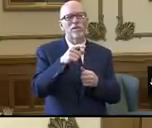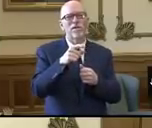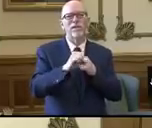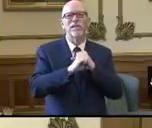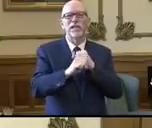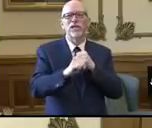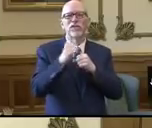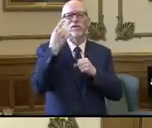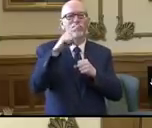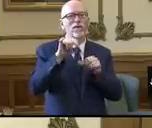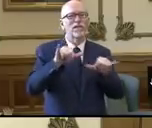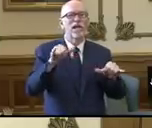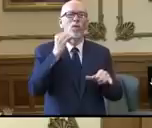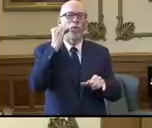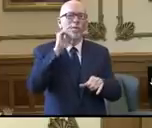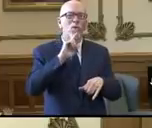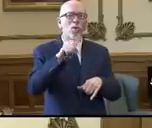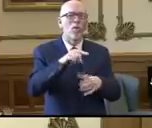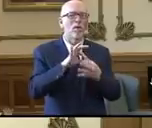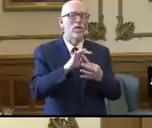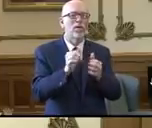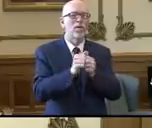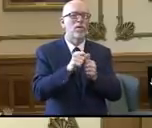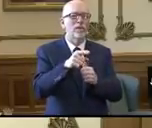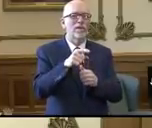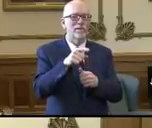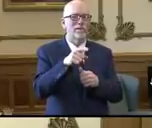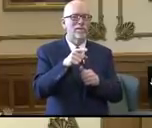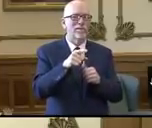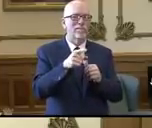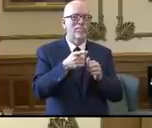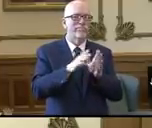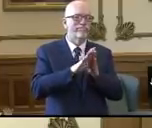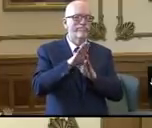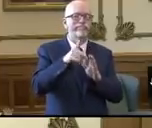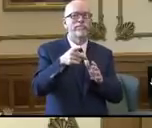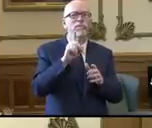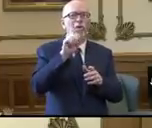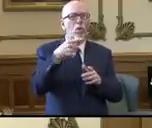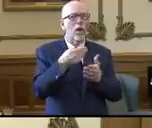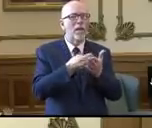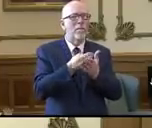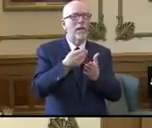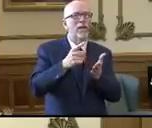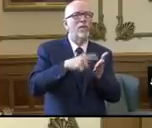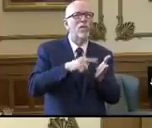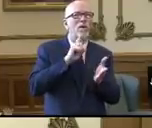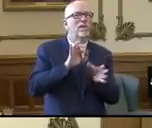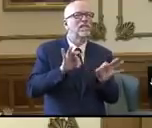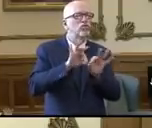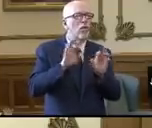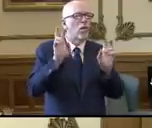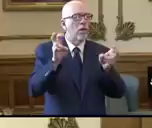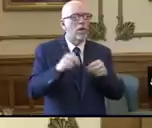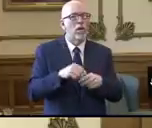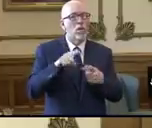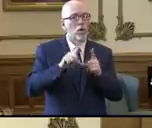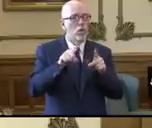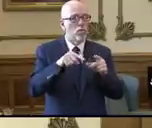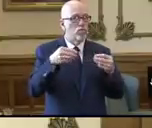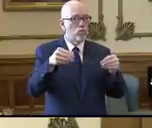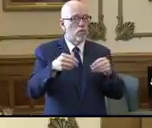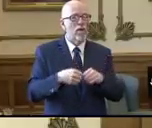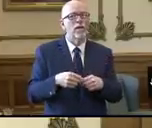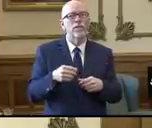the stay-at-home order as it relates to sort of only buying what's considered essential when you go to the store.